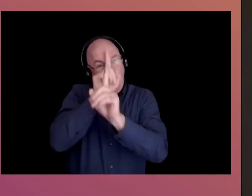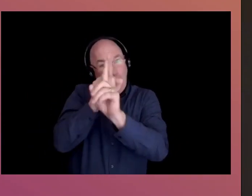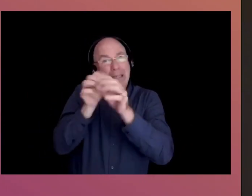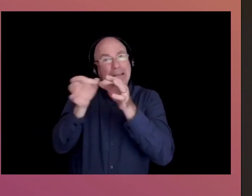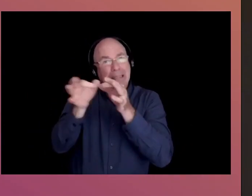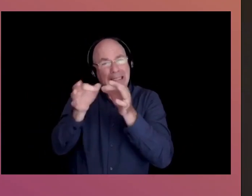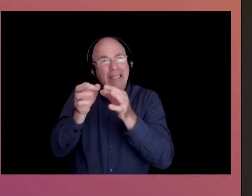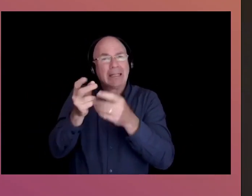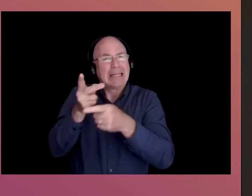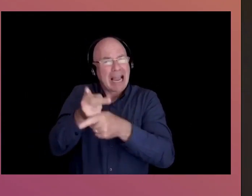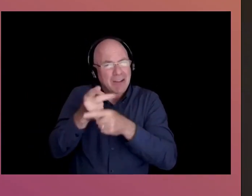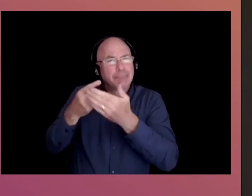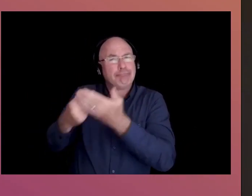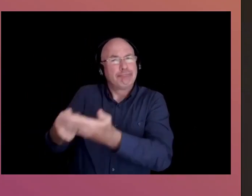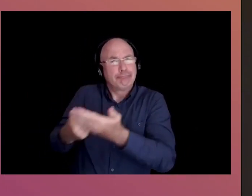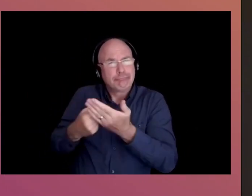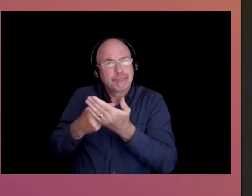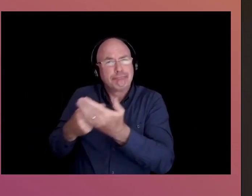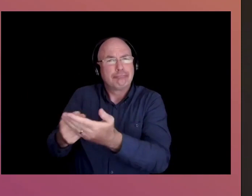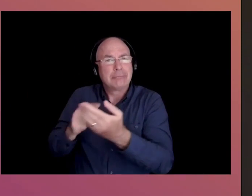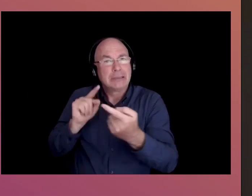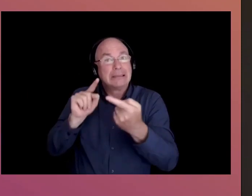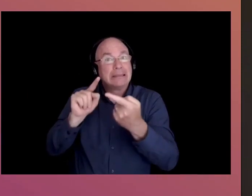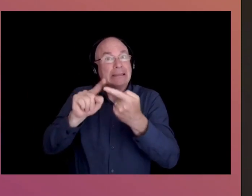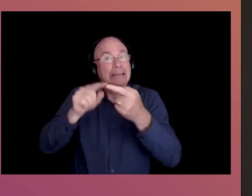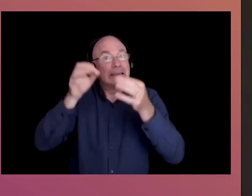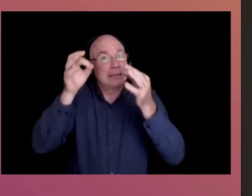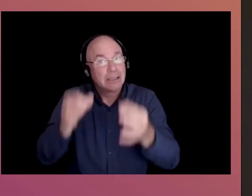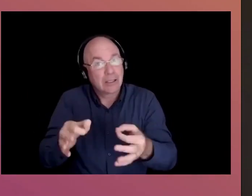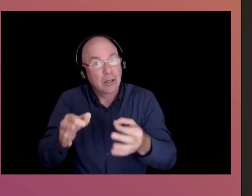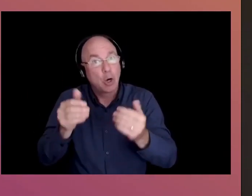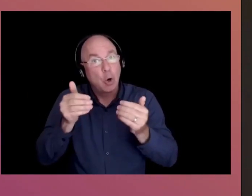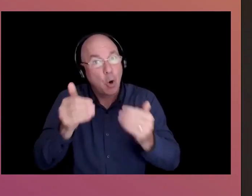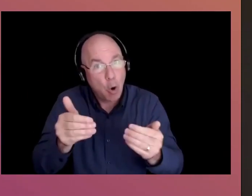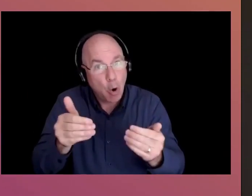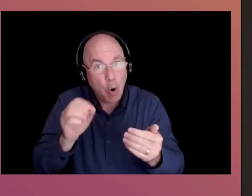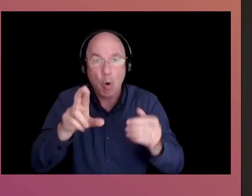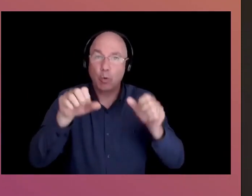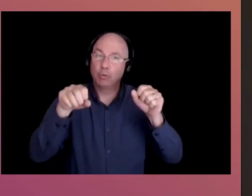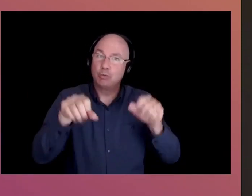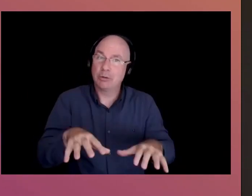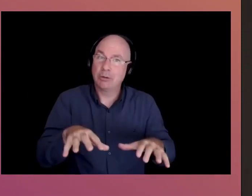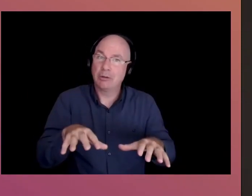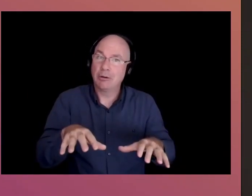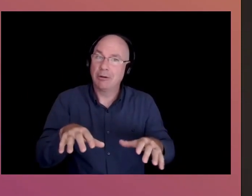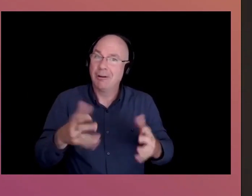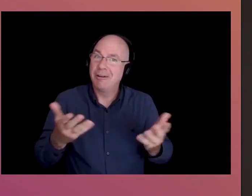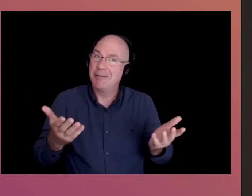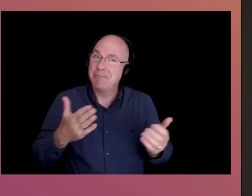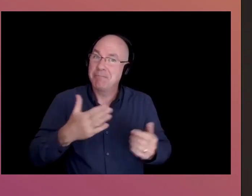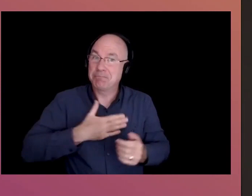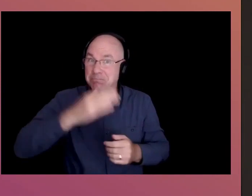discuss until you make a final decision for go or no go. I strongly believe it will lead